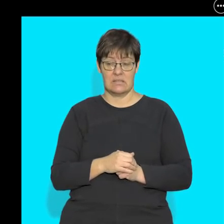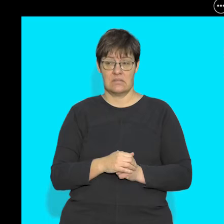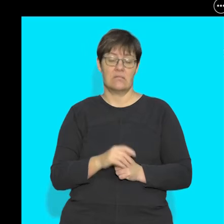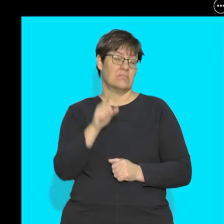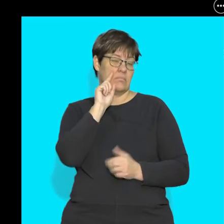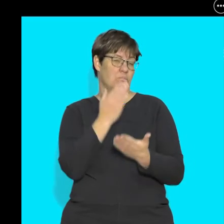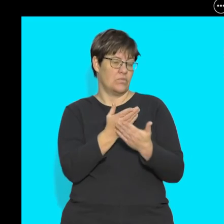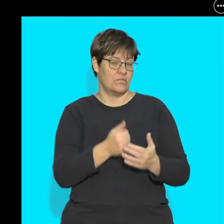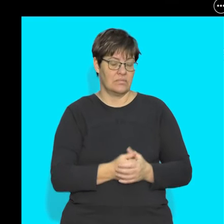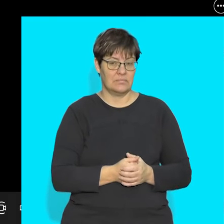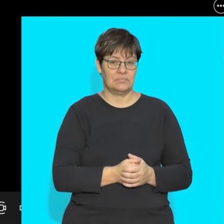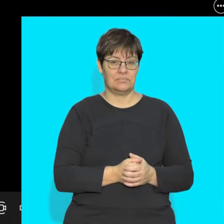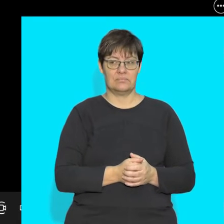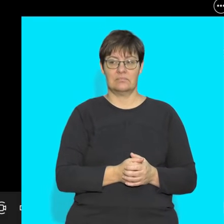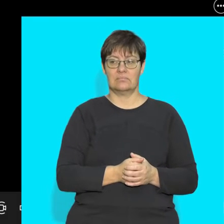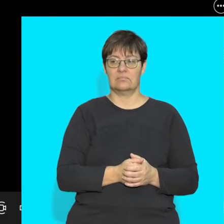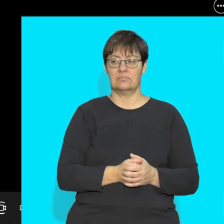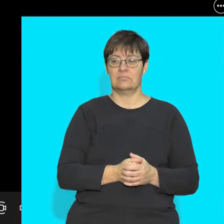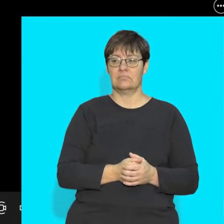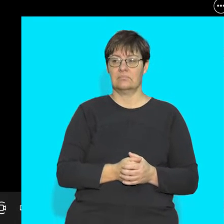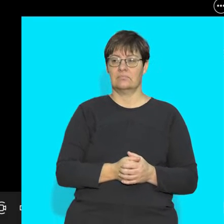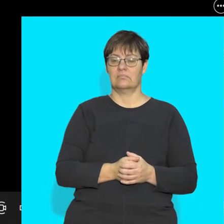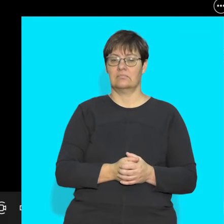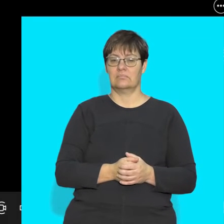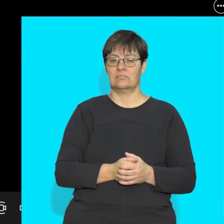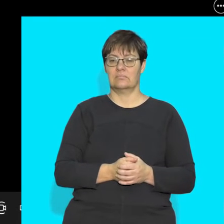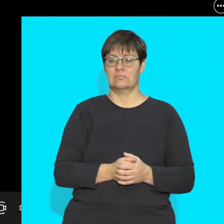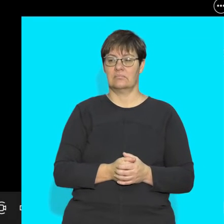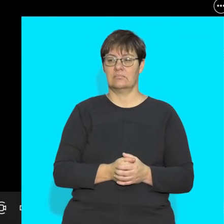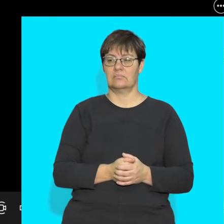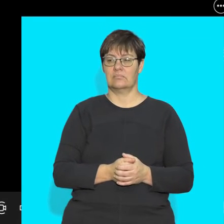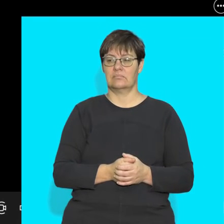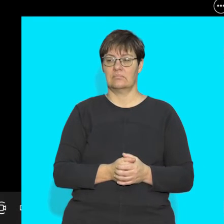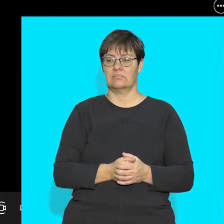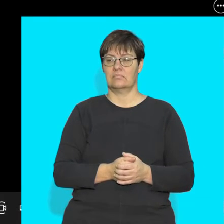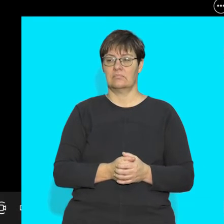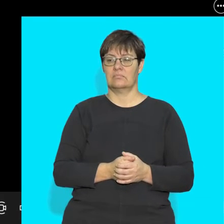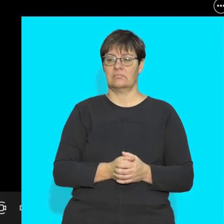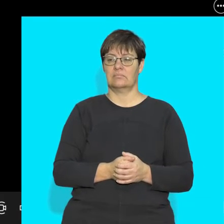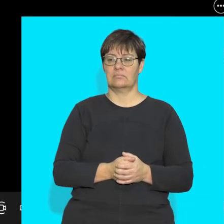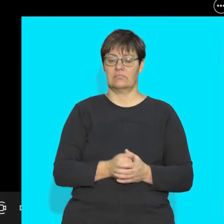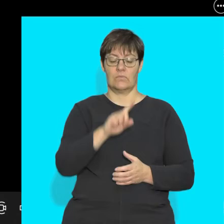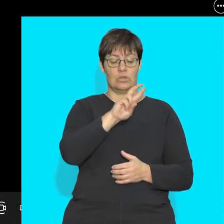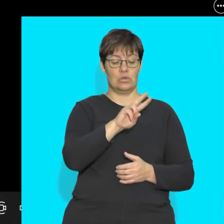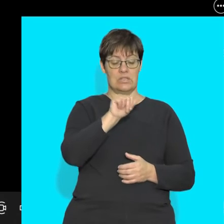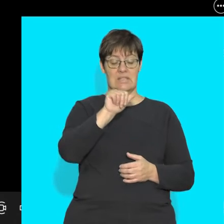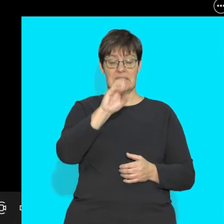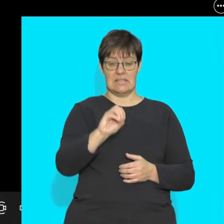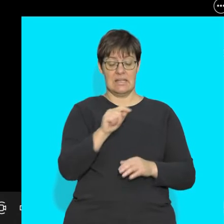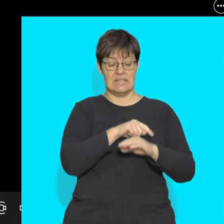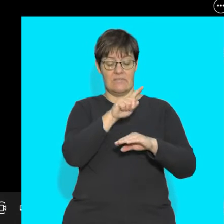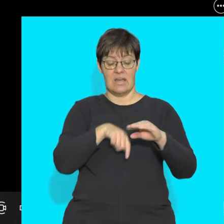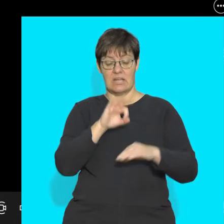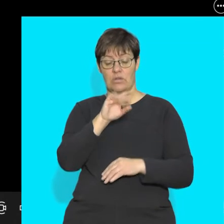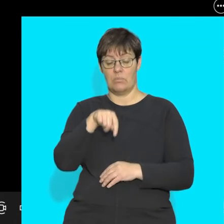Let's prove it, okay? So I'm going to take my 260, divide